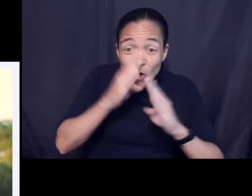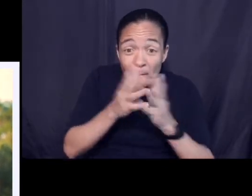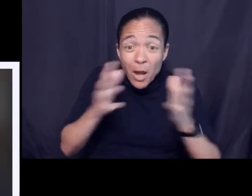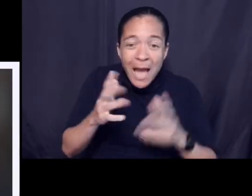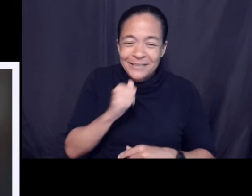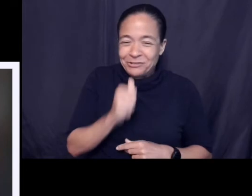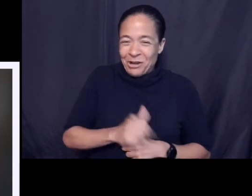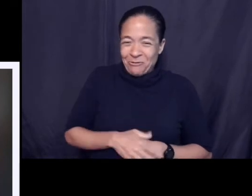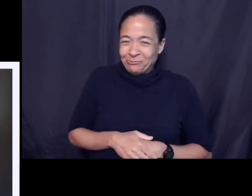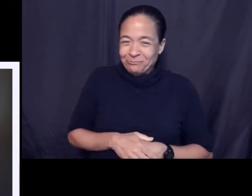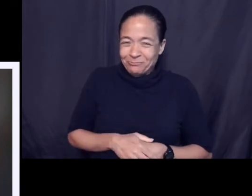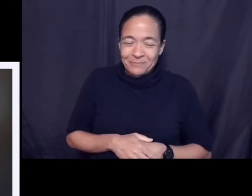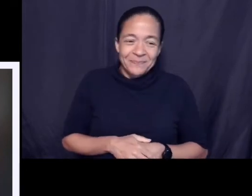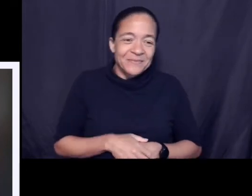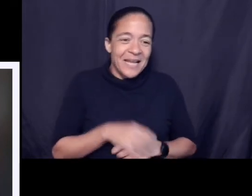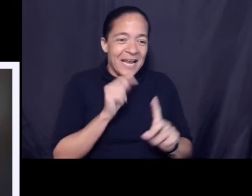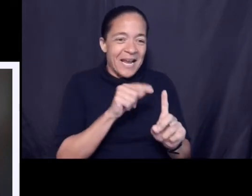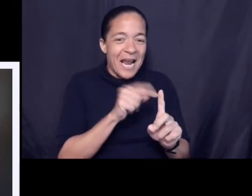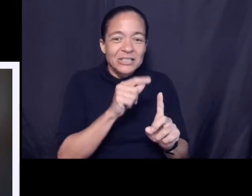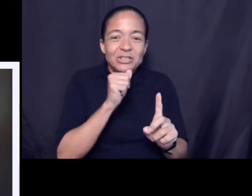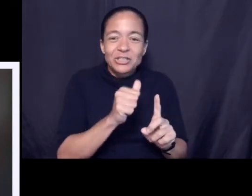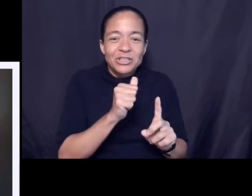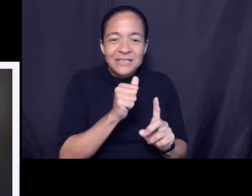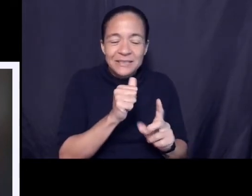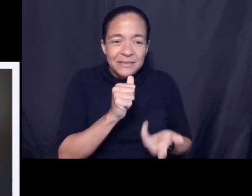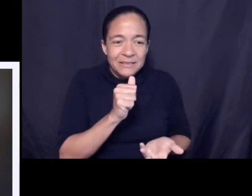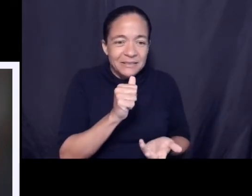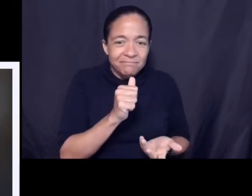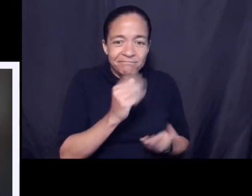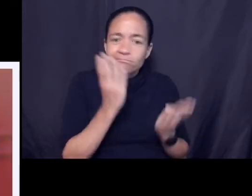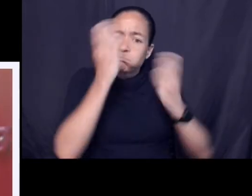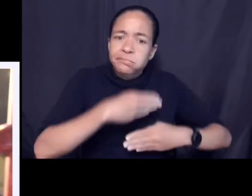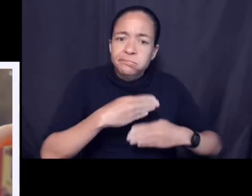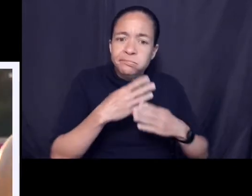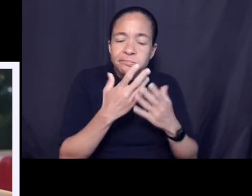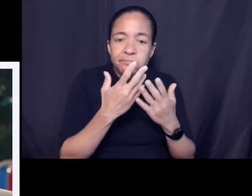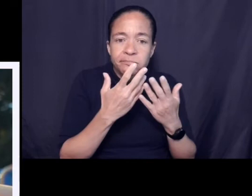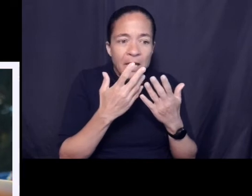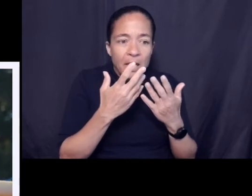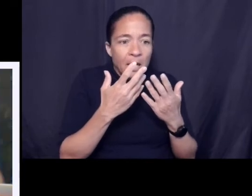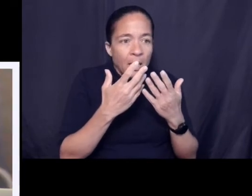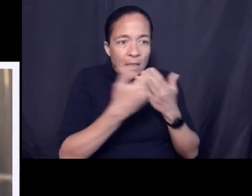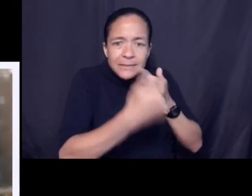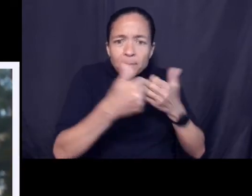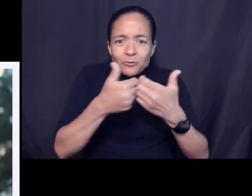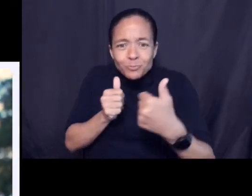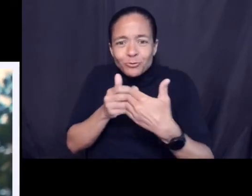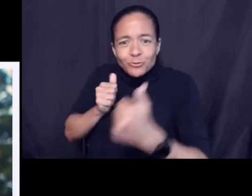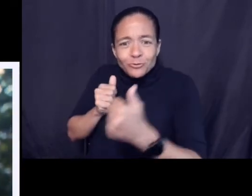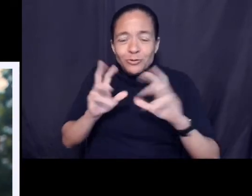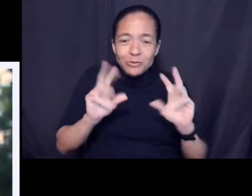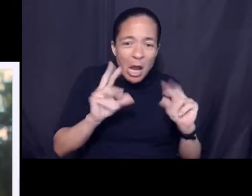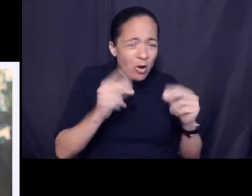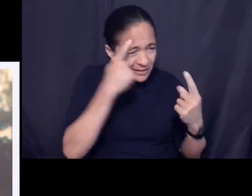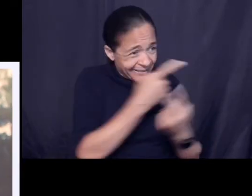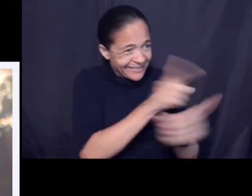lot. She doesn't see those kind of dividing lines that we see. Everybody's her friend. It doesn't matter who they are, how